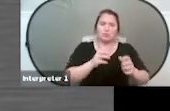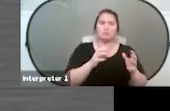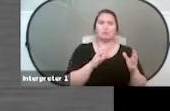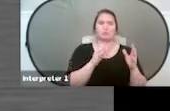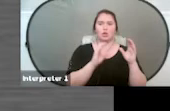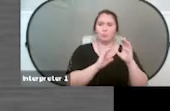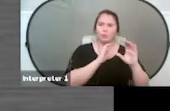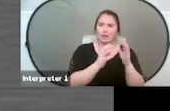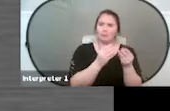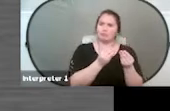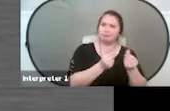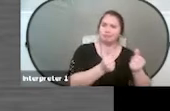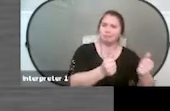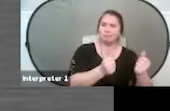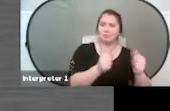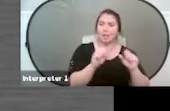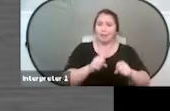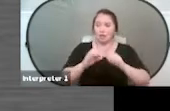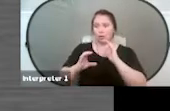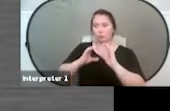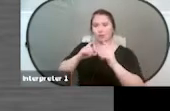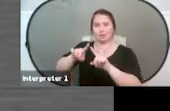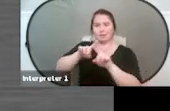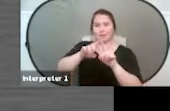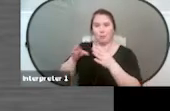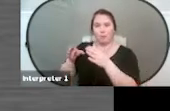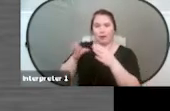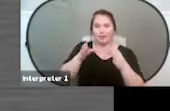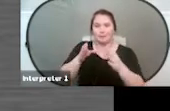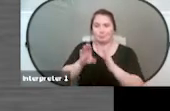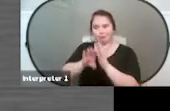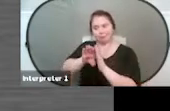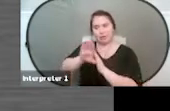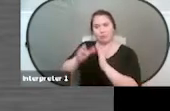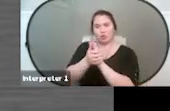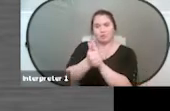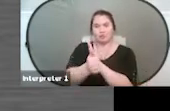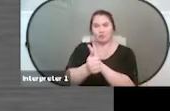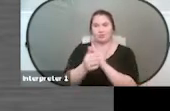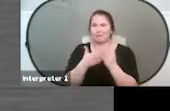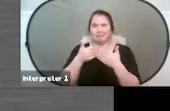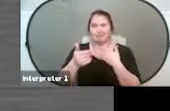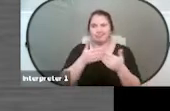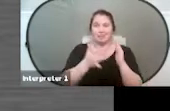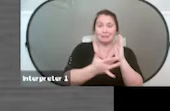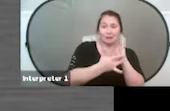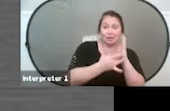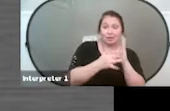to communicate in different ways to develop those skills. So whether it's technology or in groups,